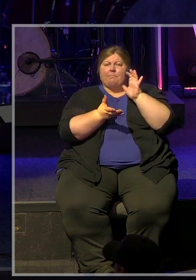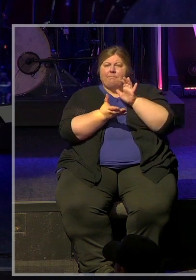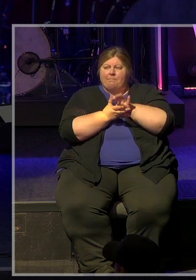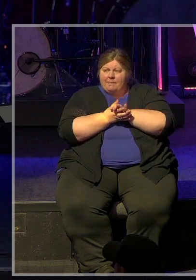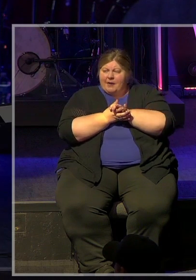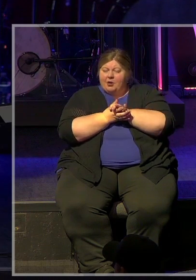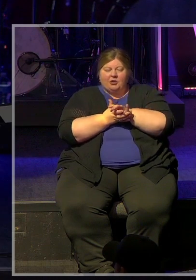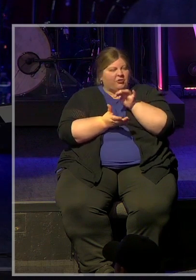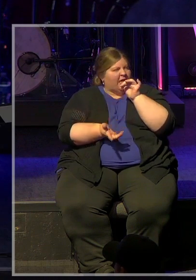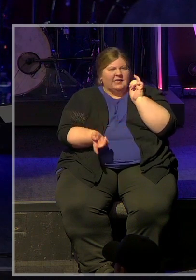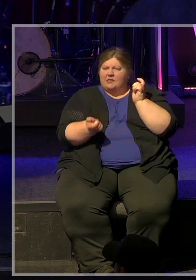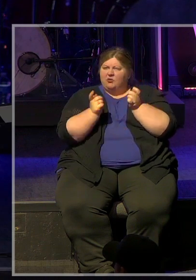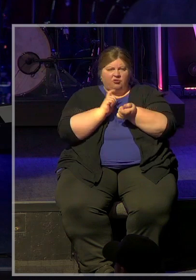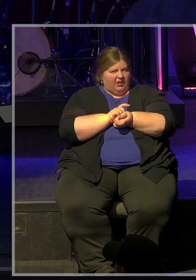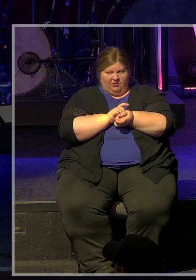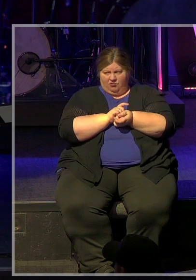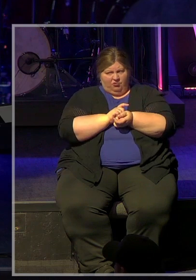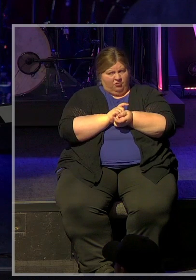hasn't changed.